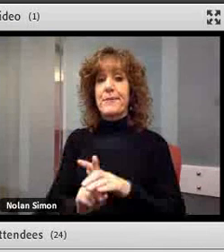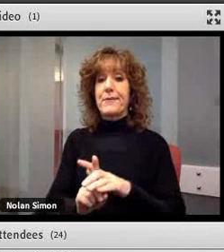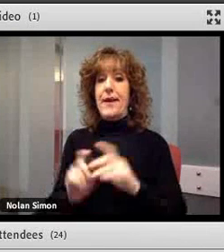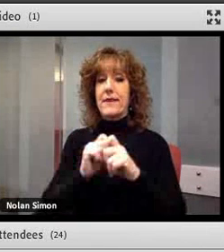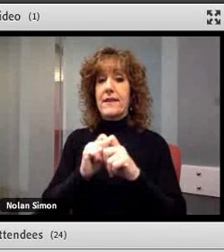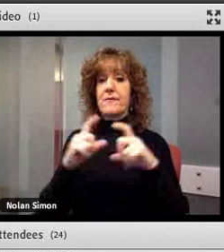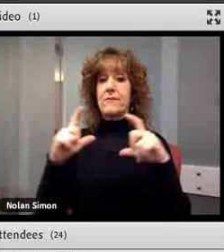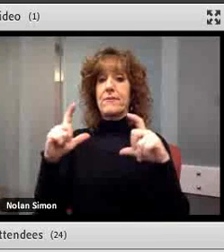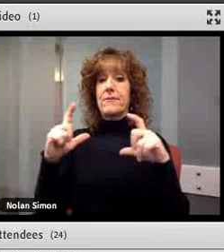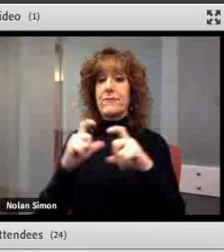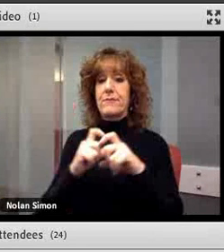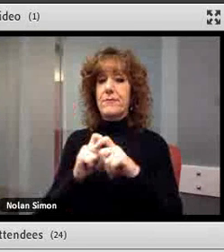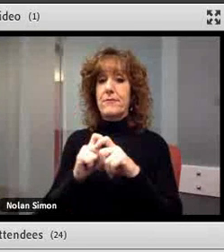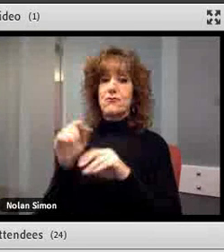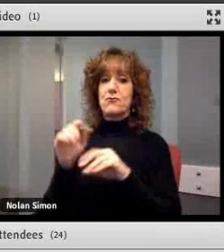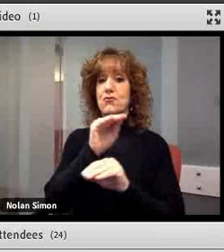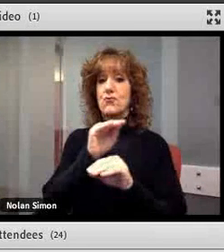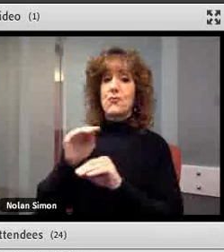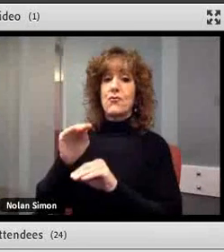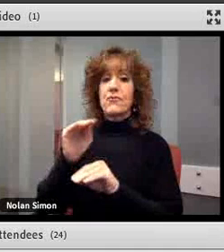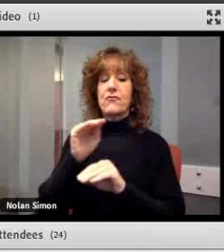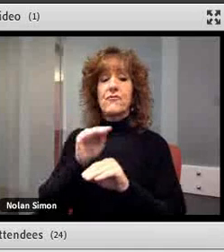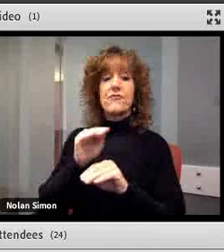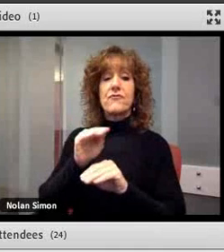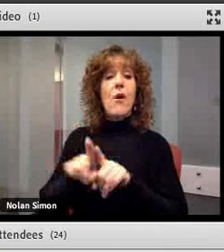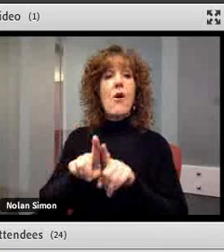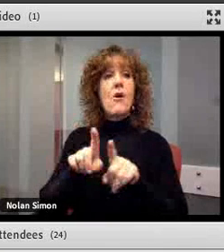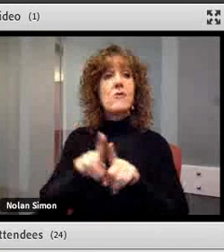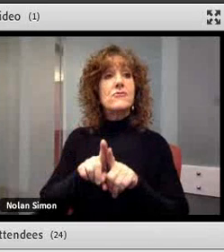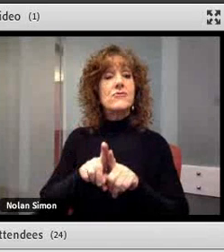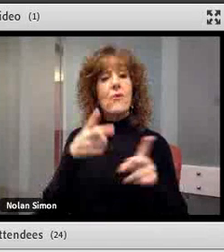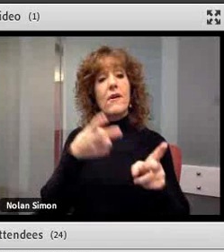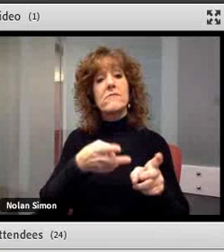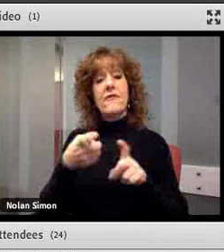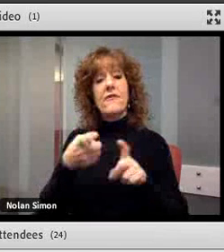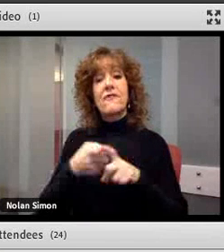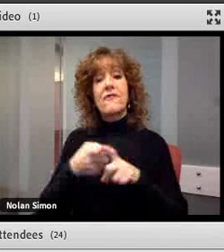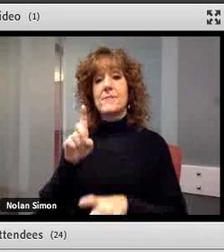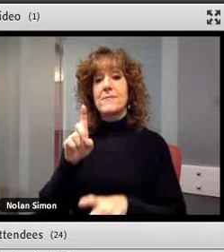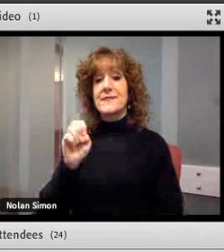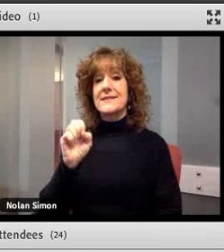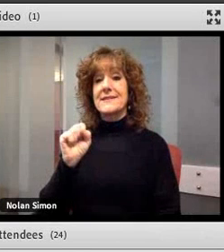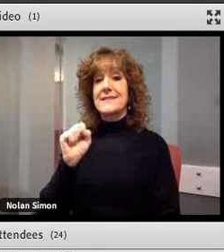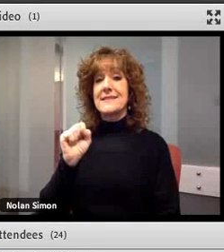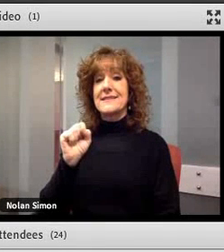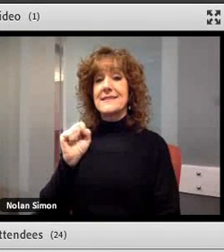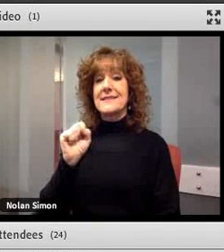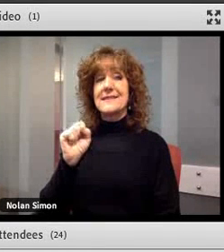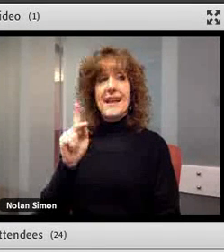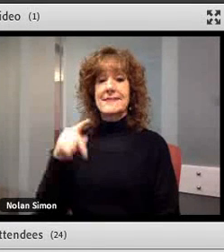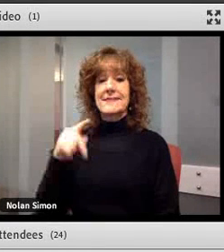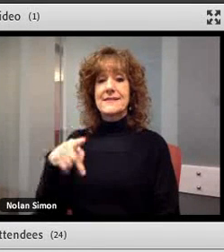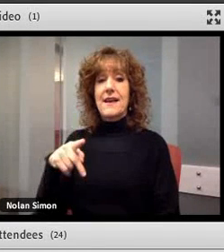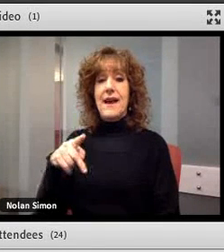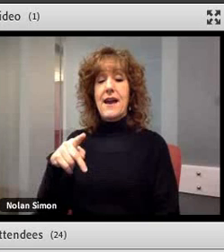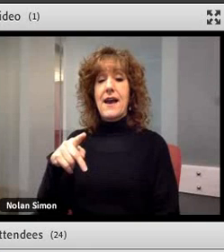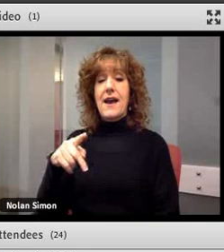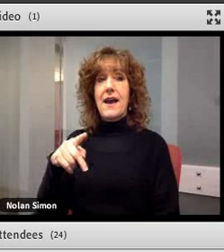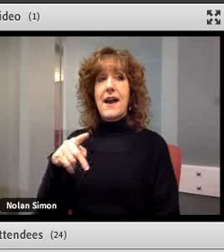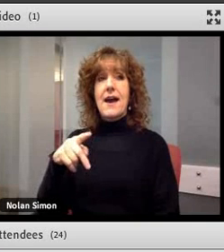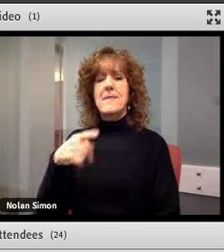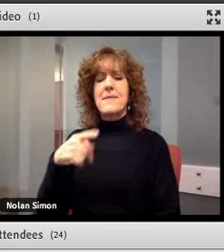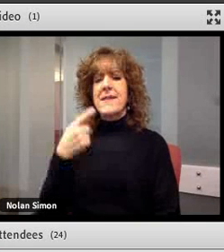resize and move it. I can also go in here and import from the desktop. Now I'm not on my regular computer, but let's see